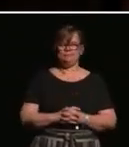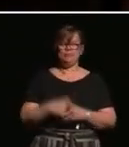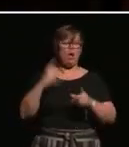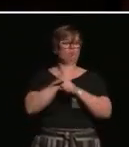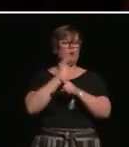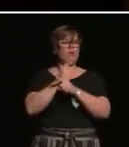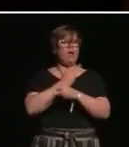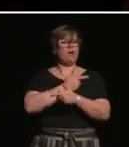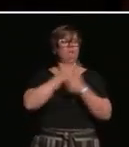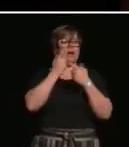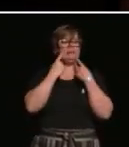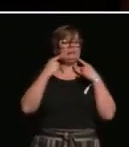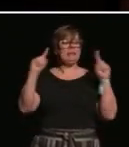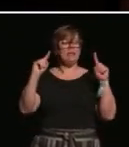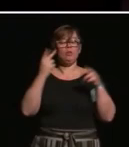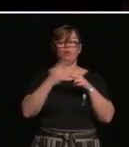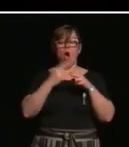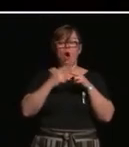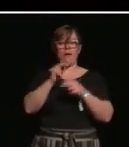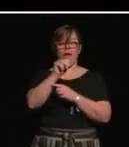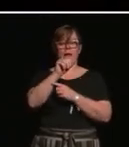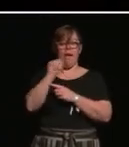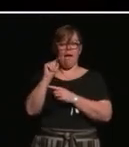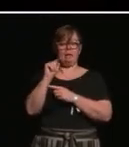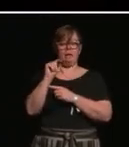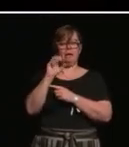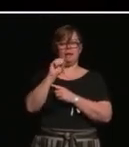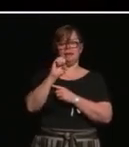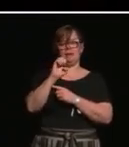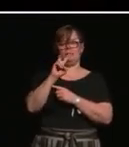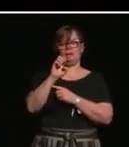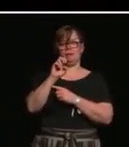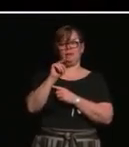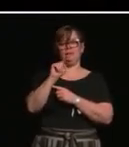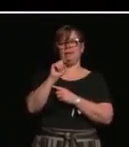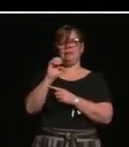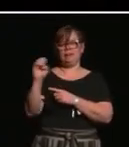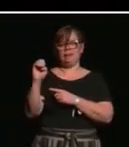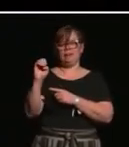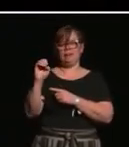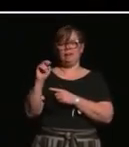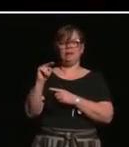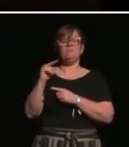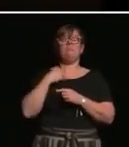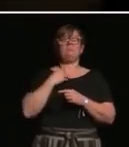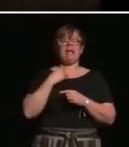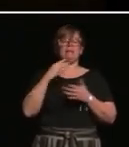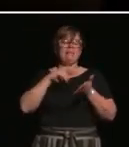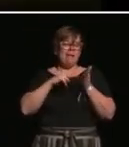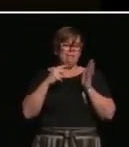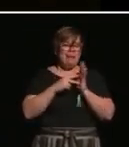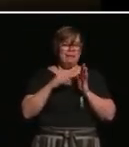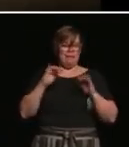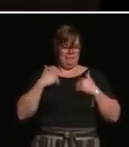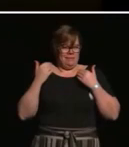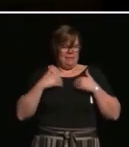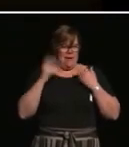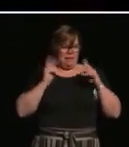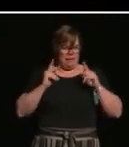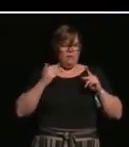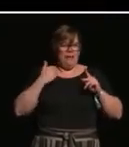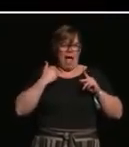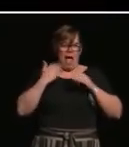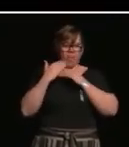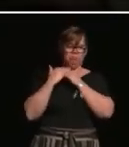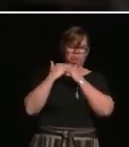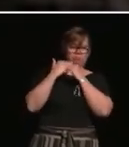next big success was called At 17, a song about the cruelty of adolescence. It made it to number 3 on the